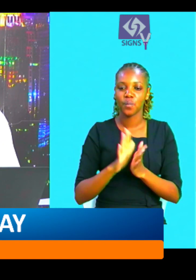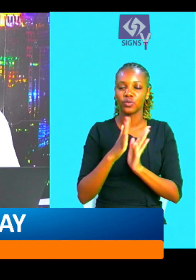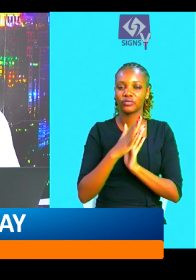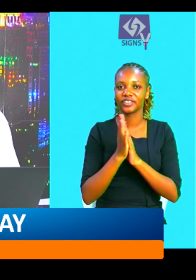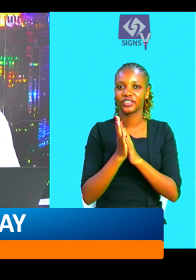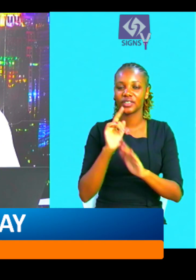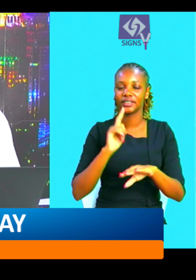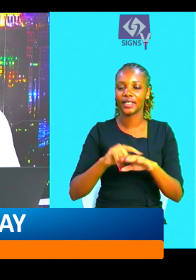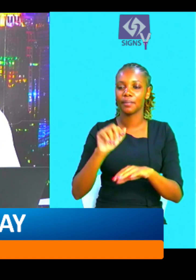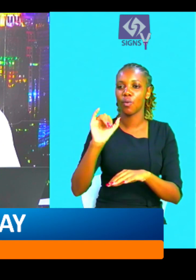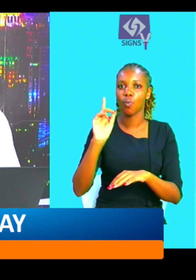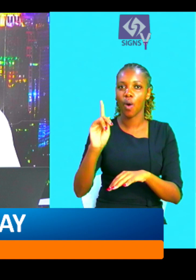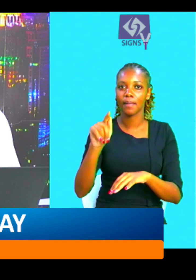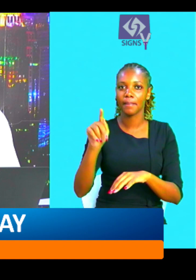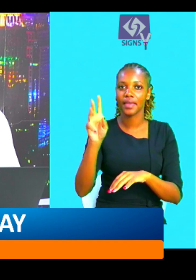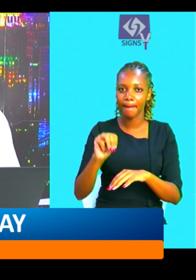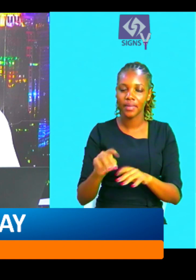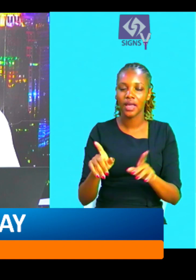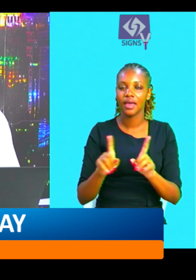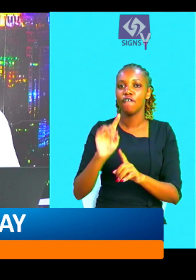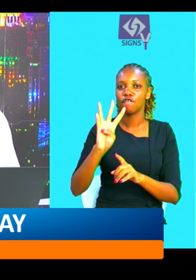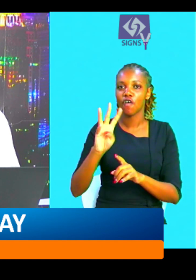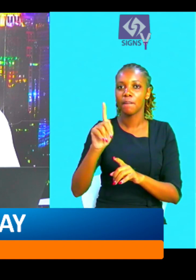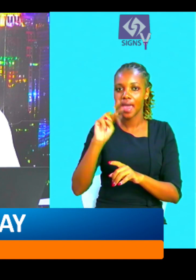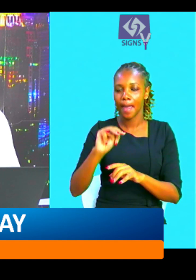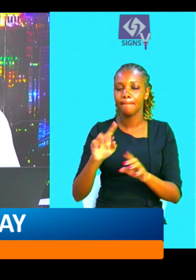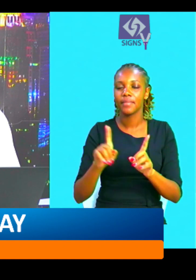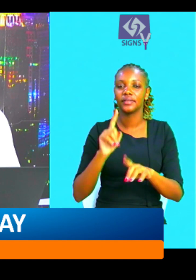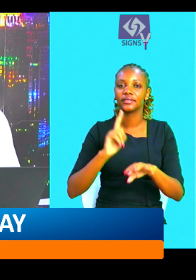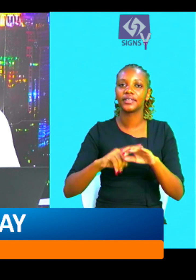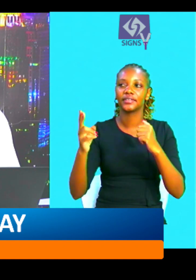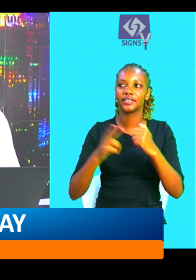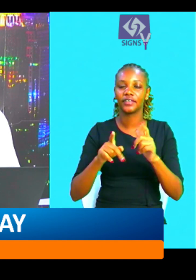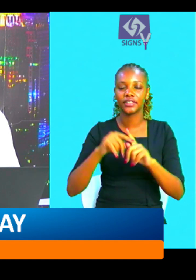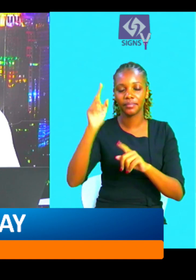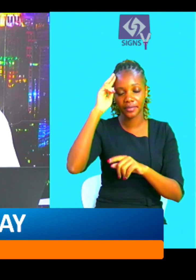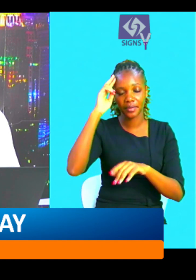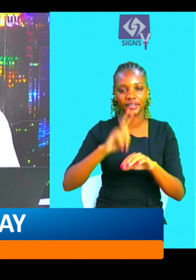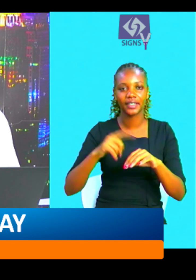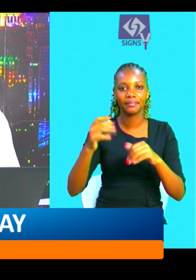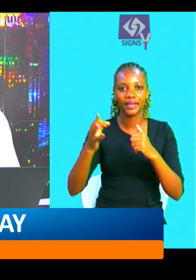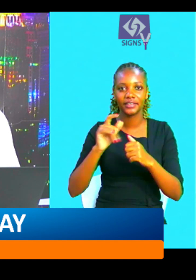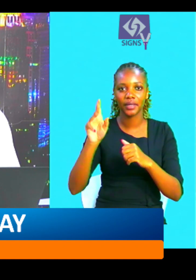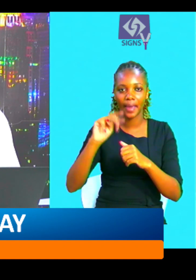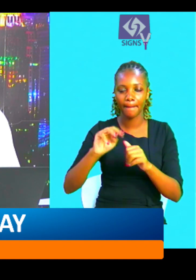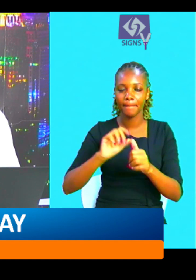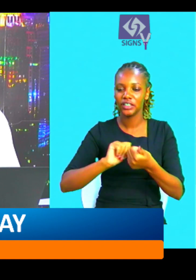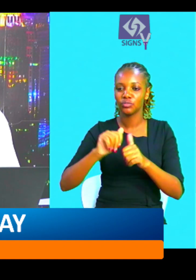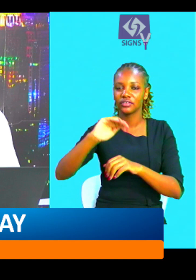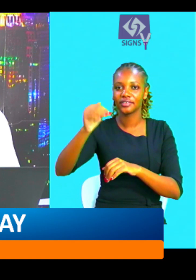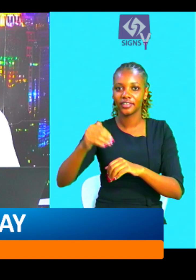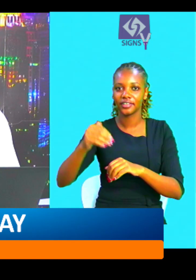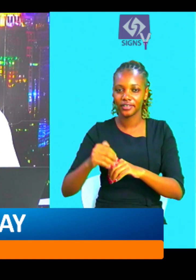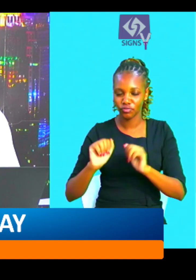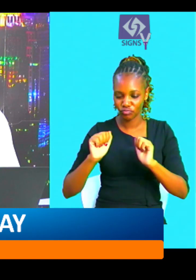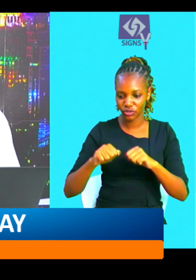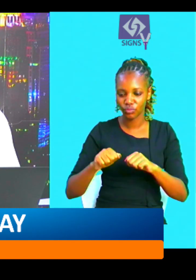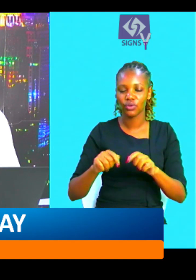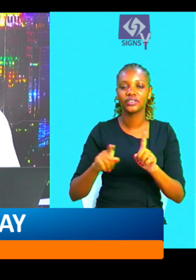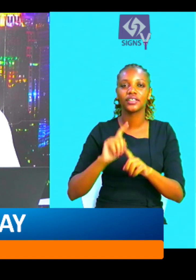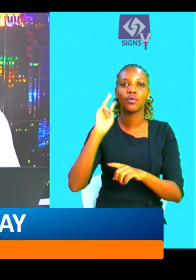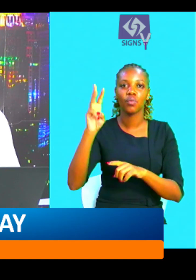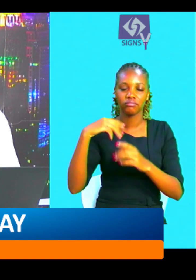not hoping, we are just waiting to see what the courts will agree. So I think it will be thrown down, if